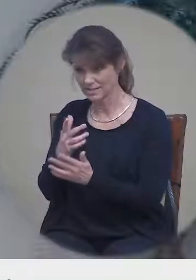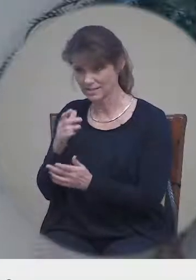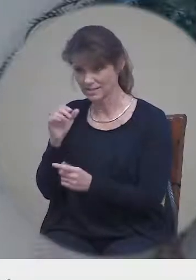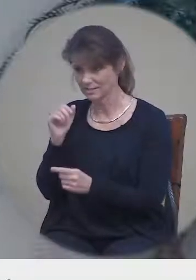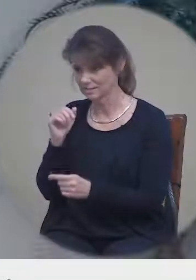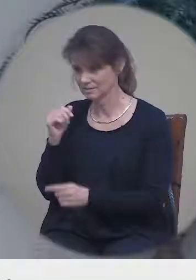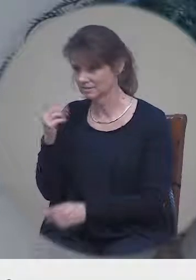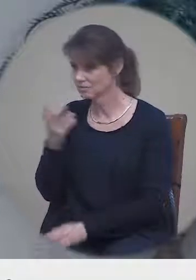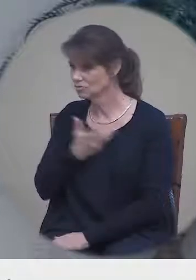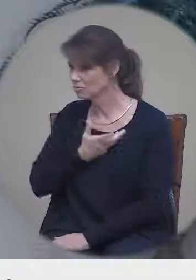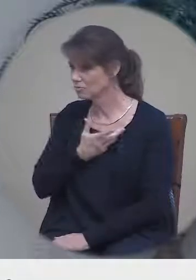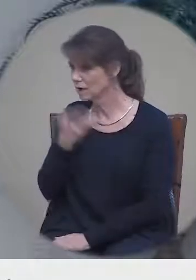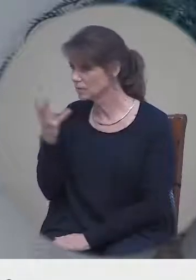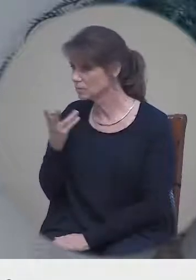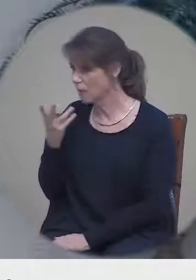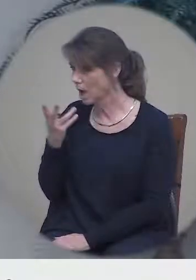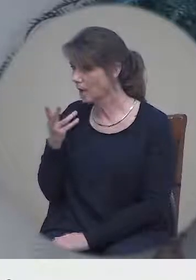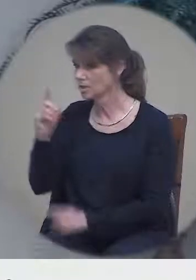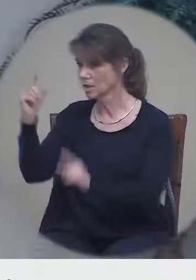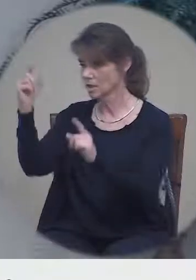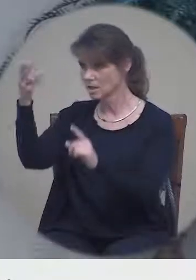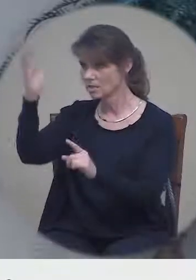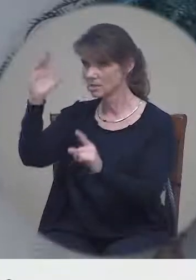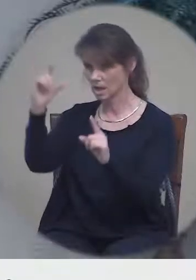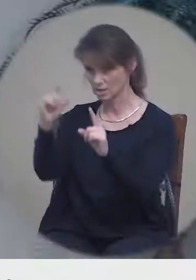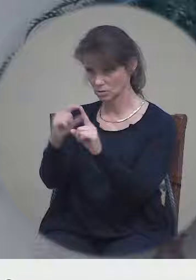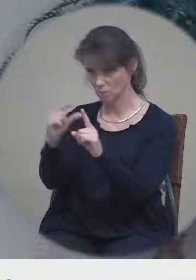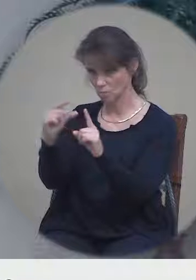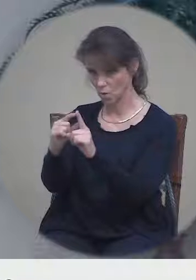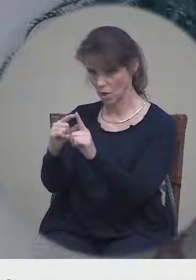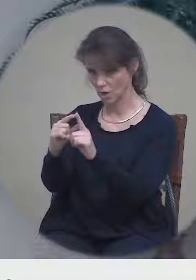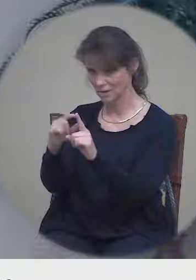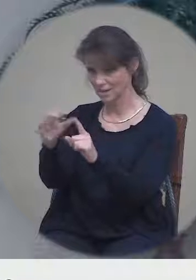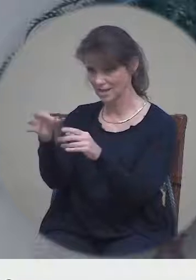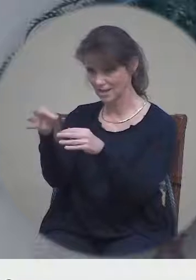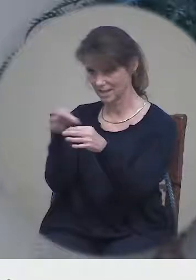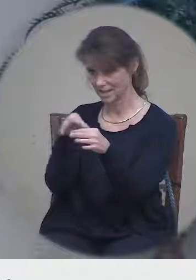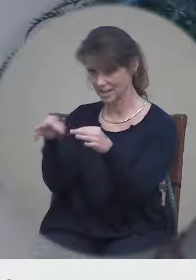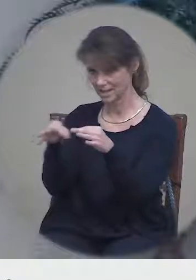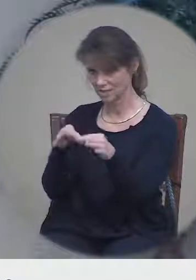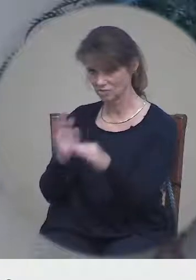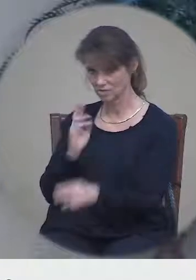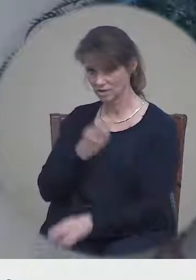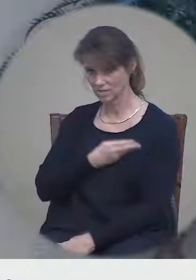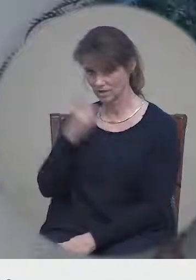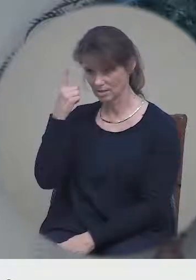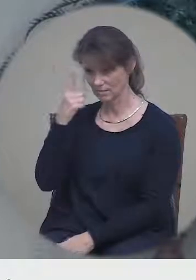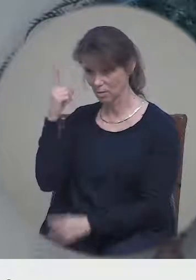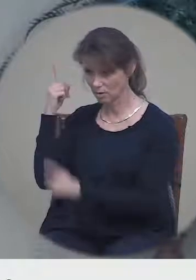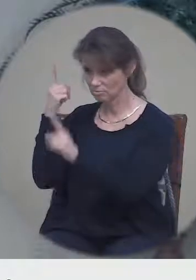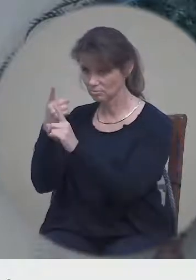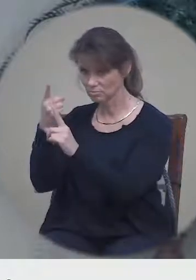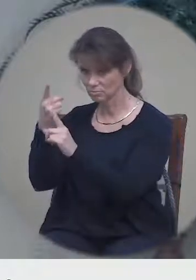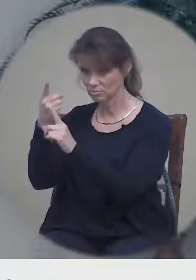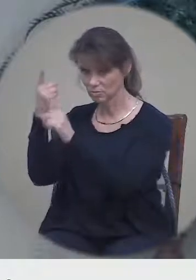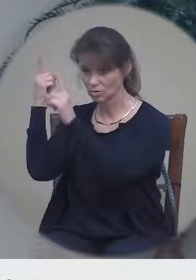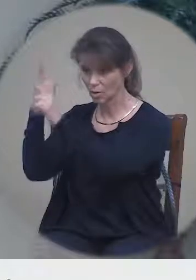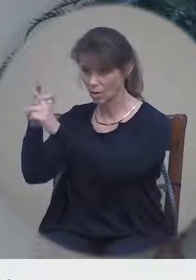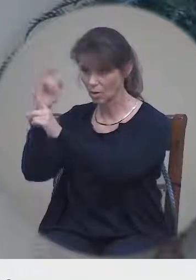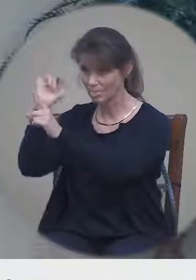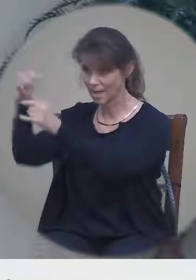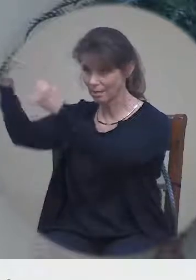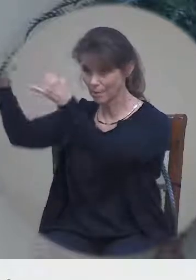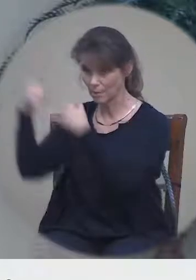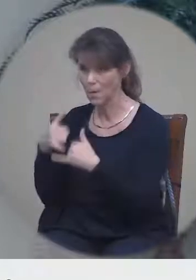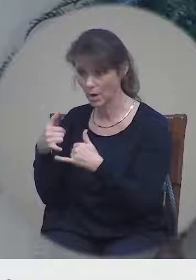here is the word of God that instructs us towards the goal, towards that reward.